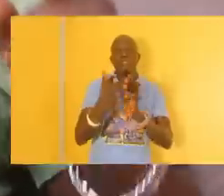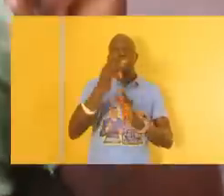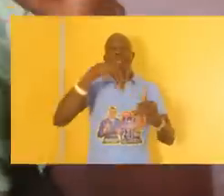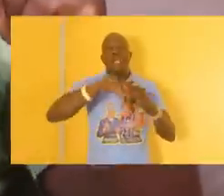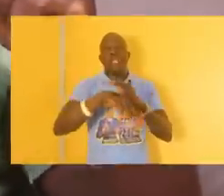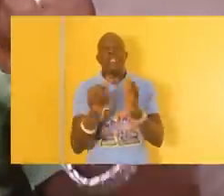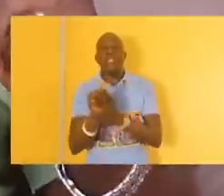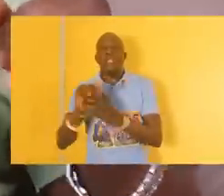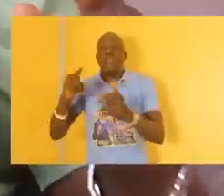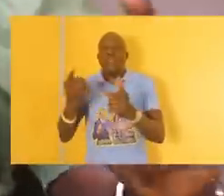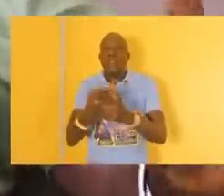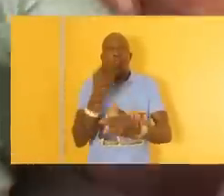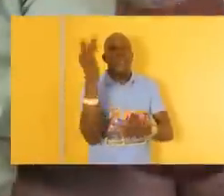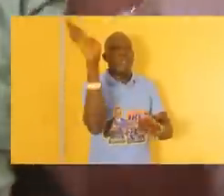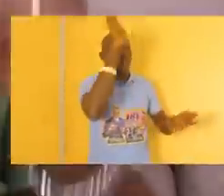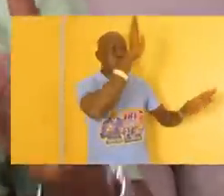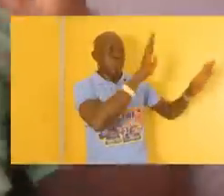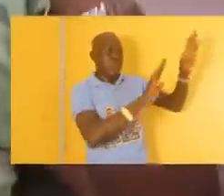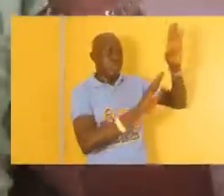don't know when you have intercourse with the man.